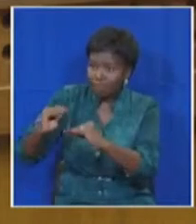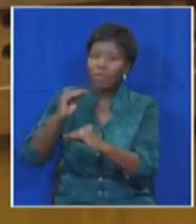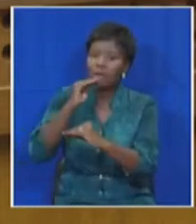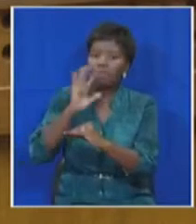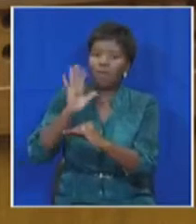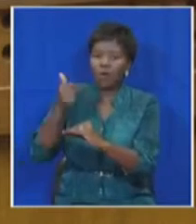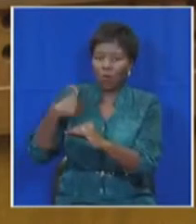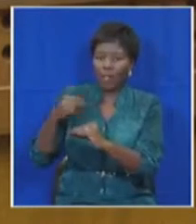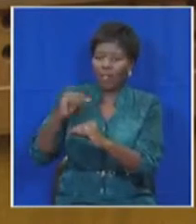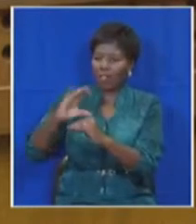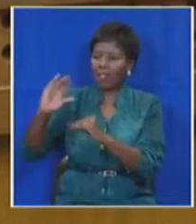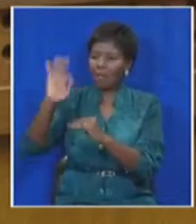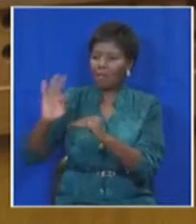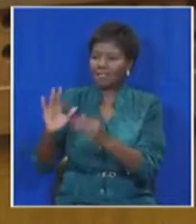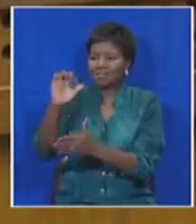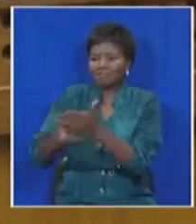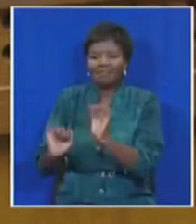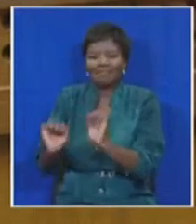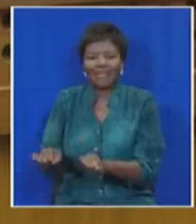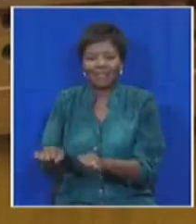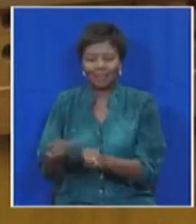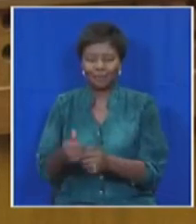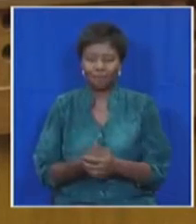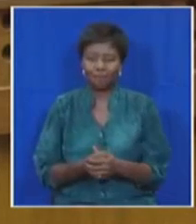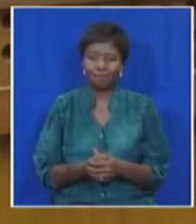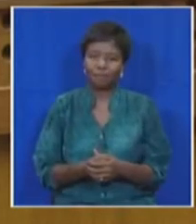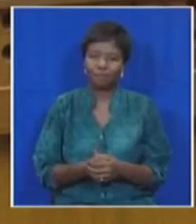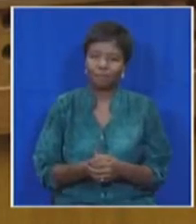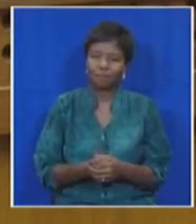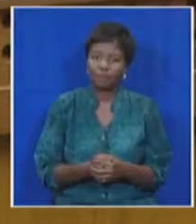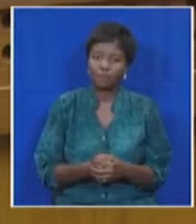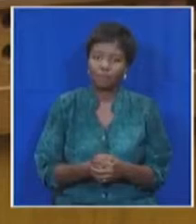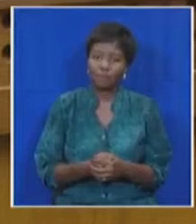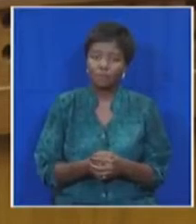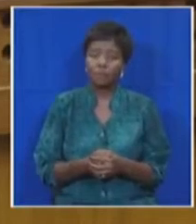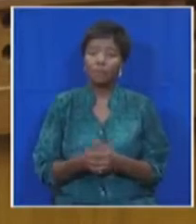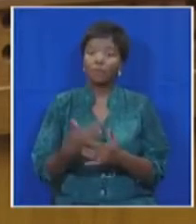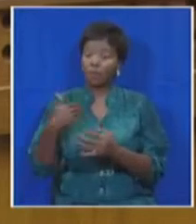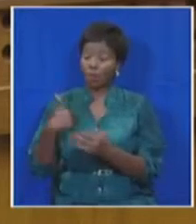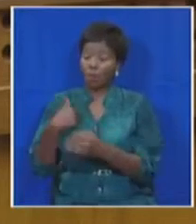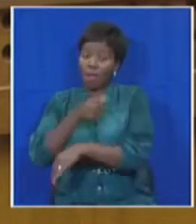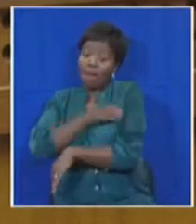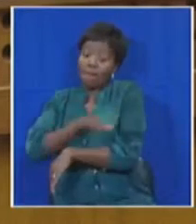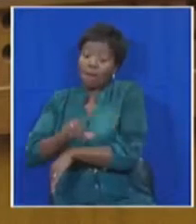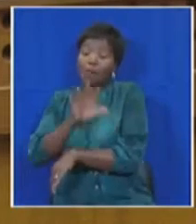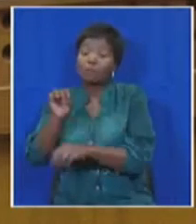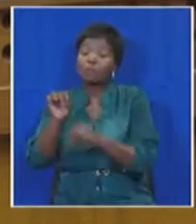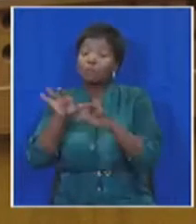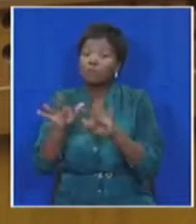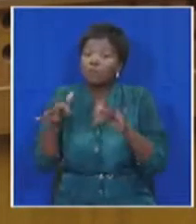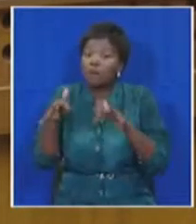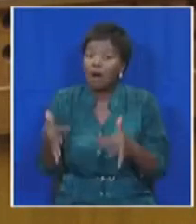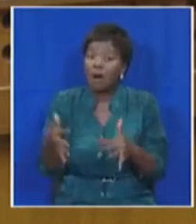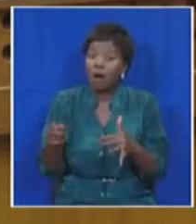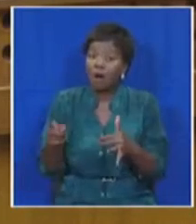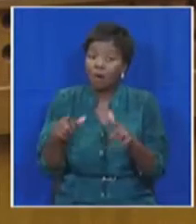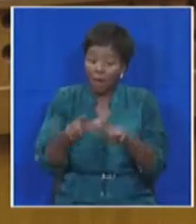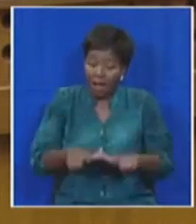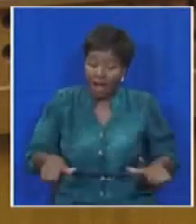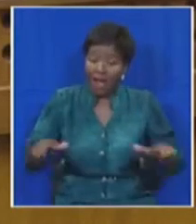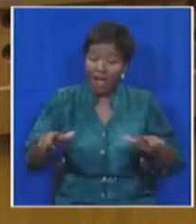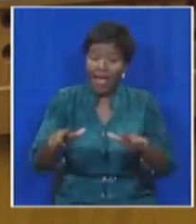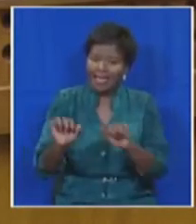mentorship through apprenticeships to grow expertise. We will empower South Africans by giving them ownership of the land they